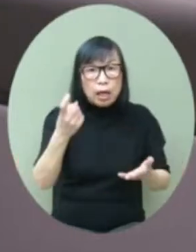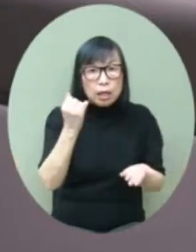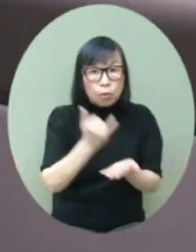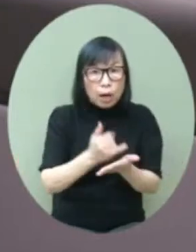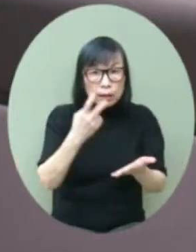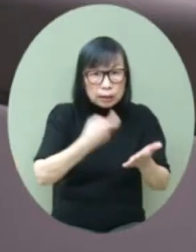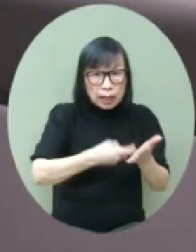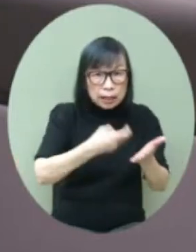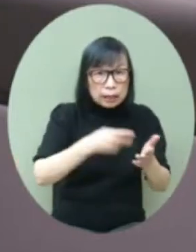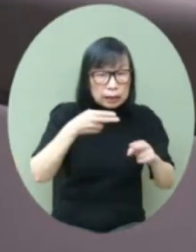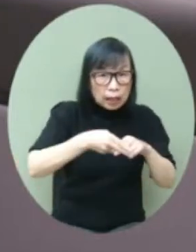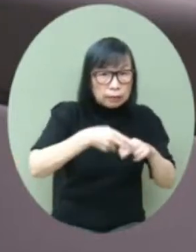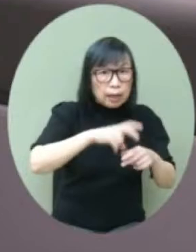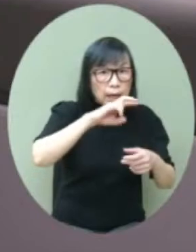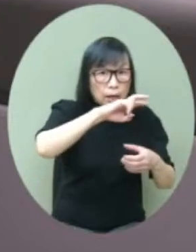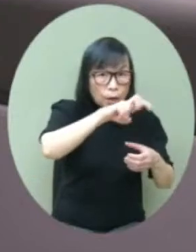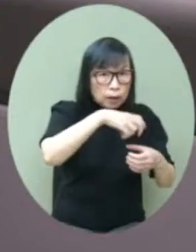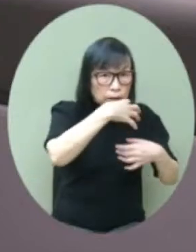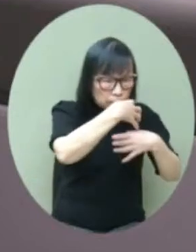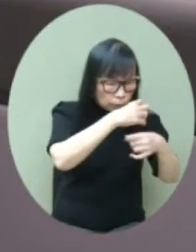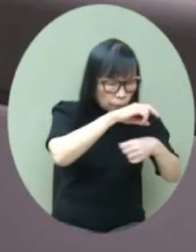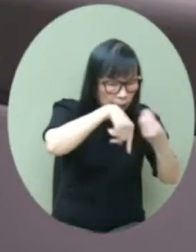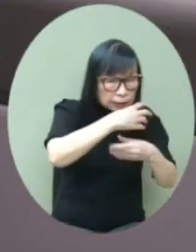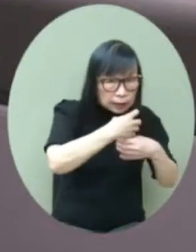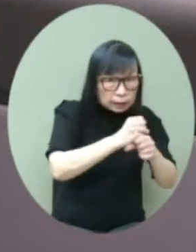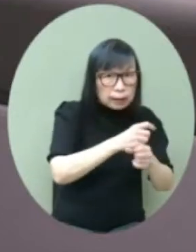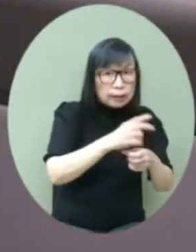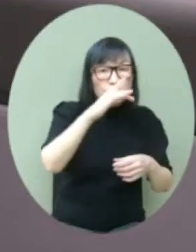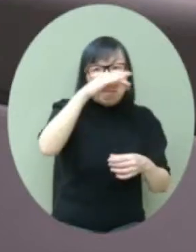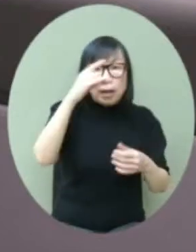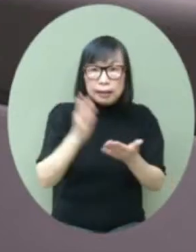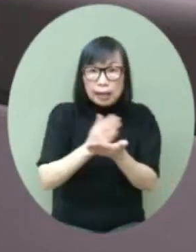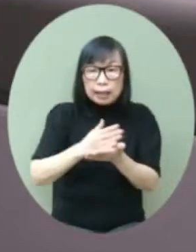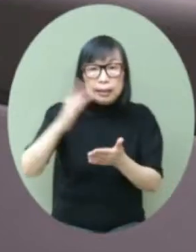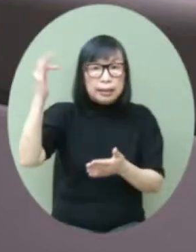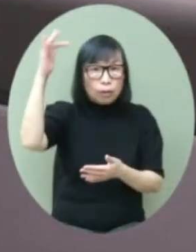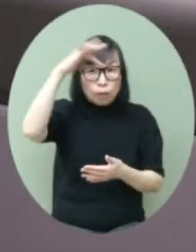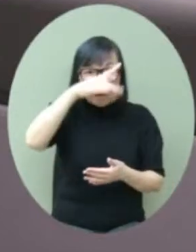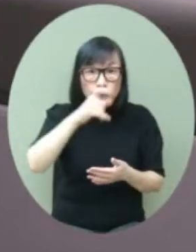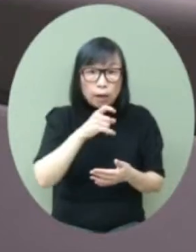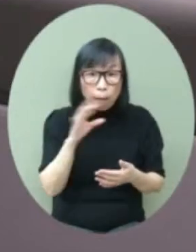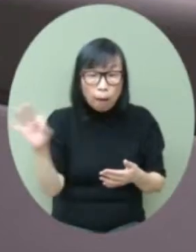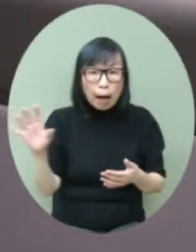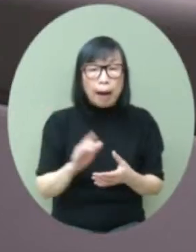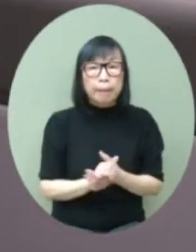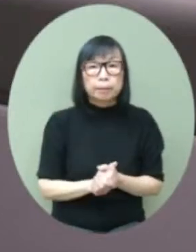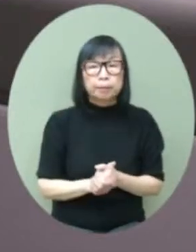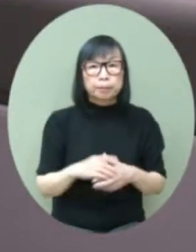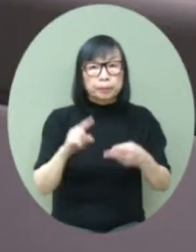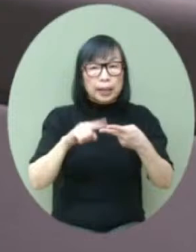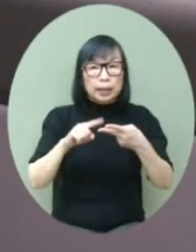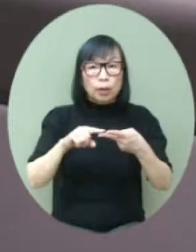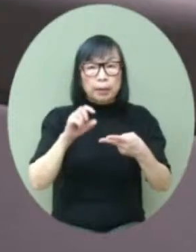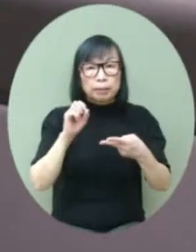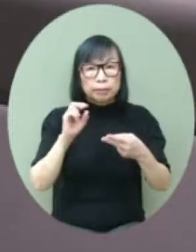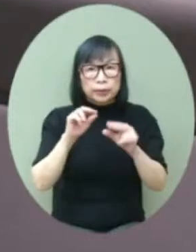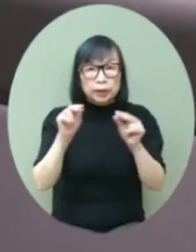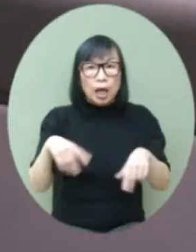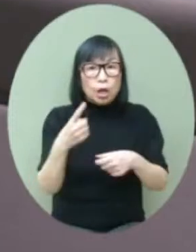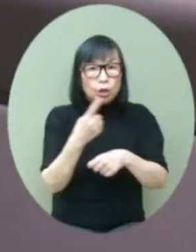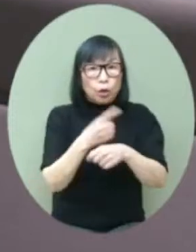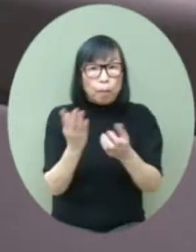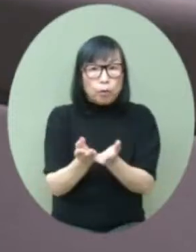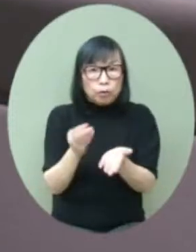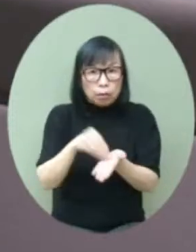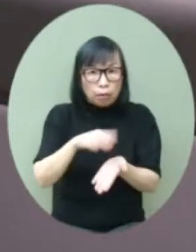been at that party? Have you collected environmental samples at that restaurant and tested the ventilation system there? And